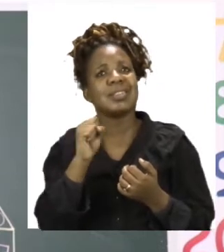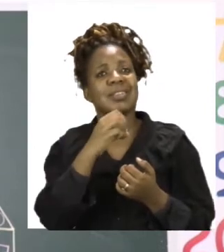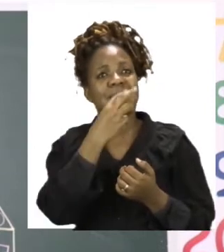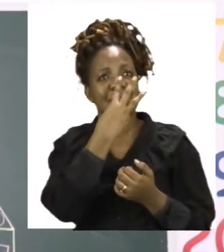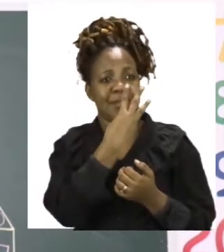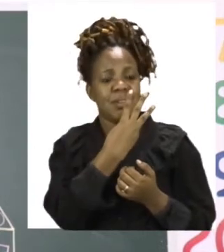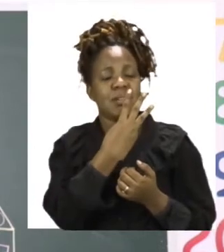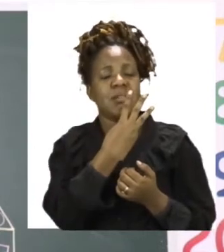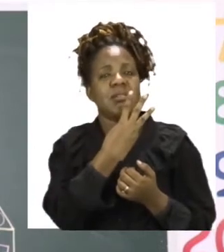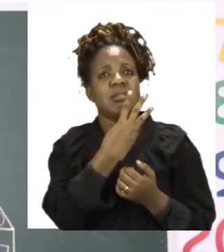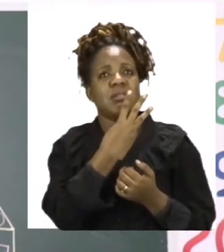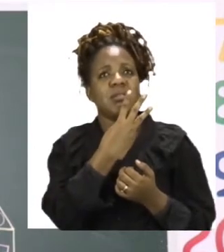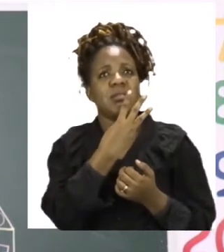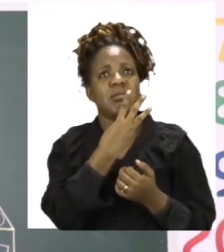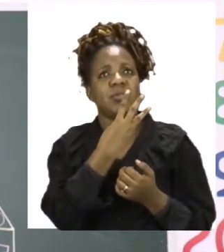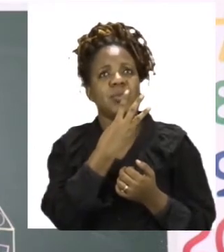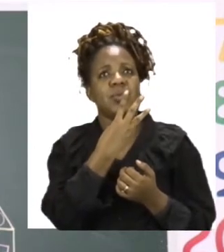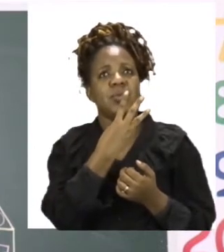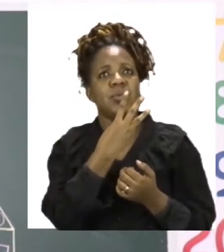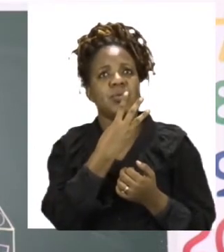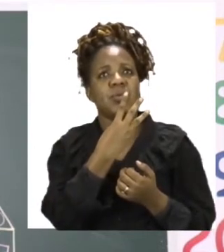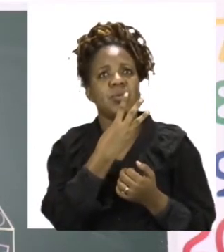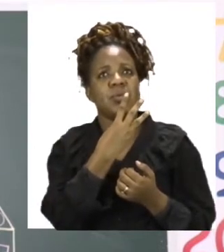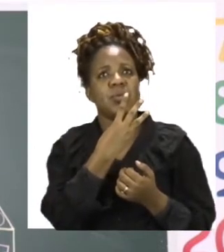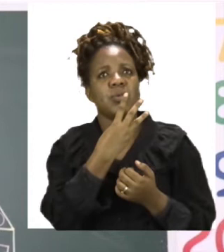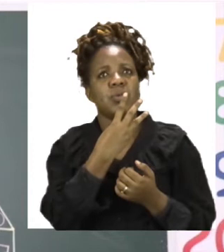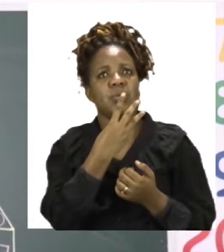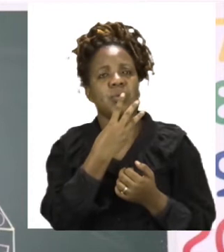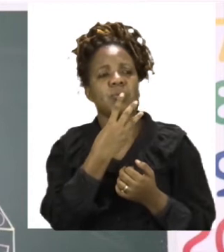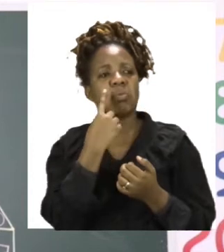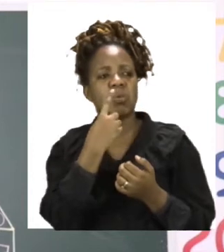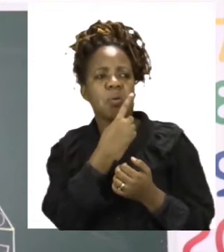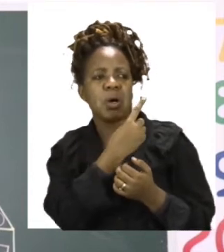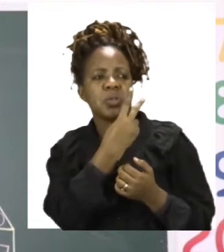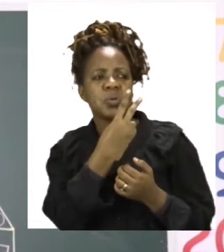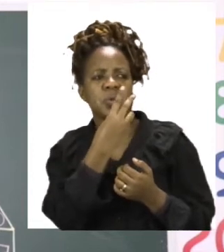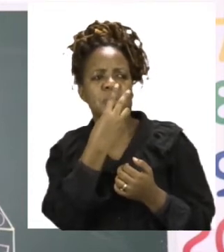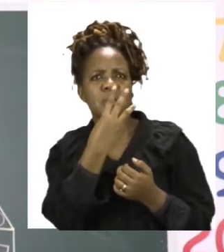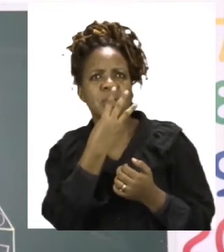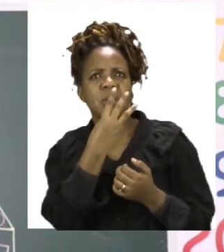is 3. So we check 1, 2, 3.